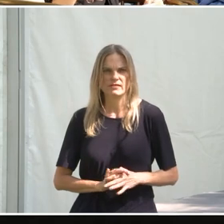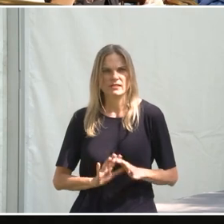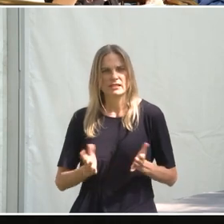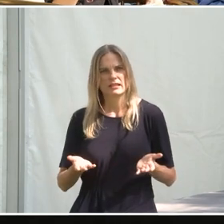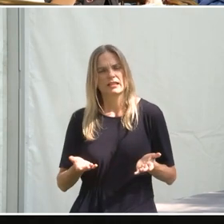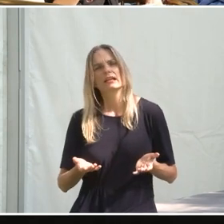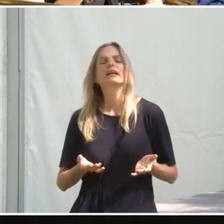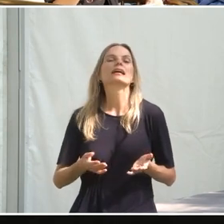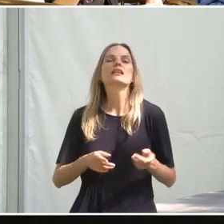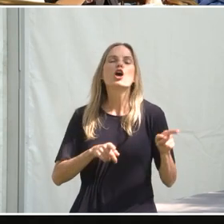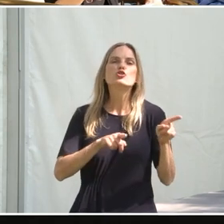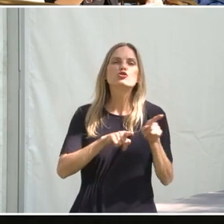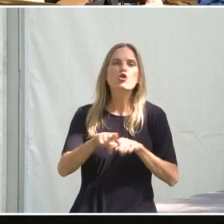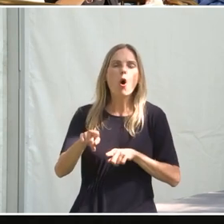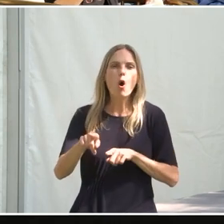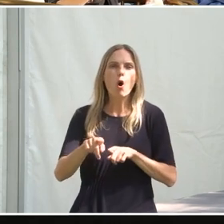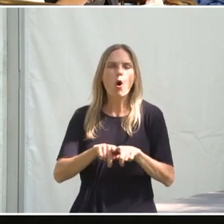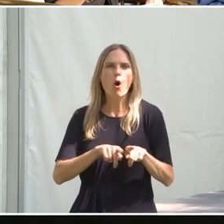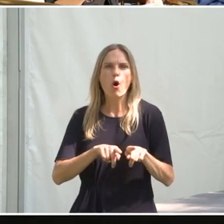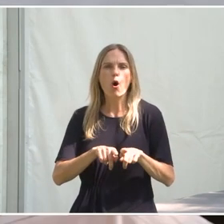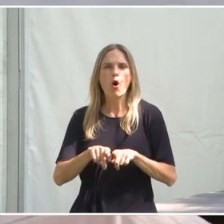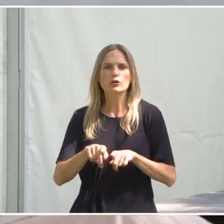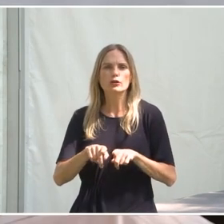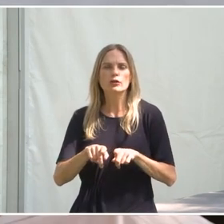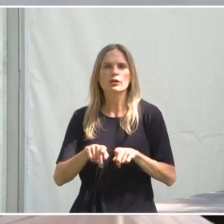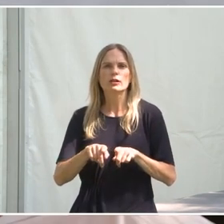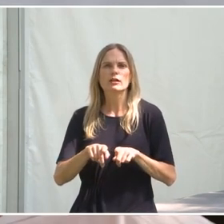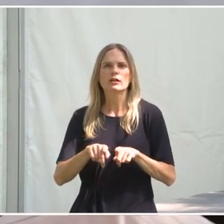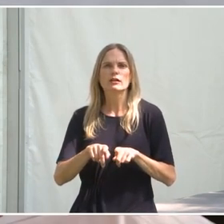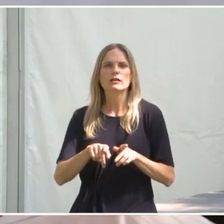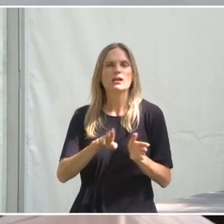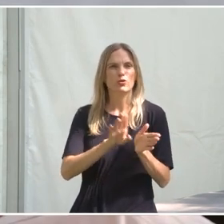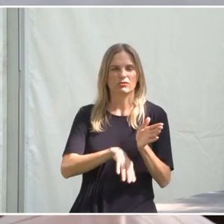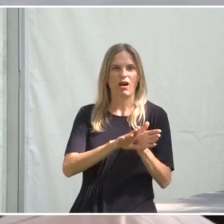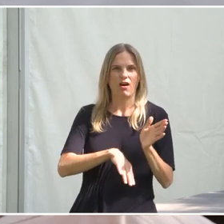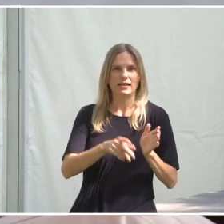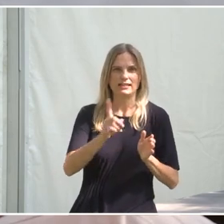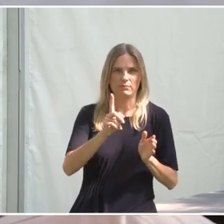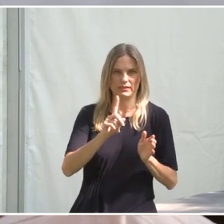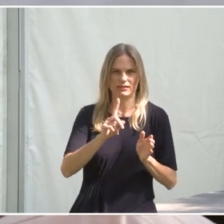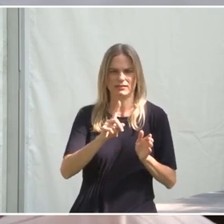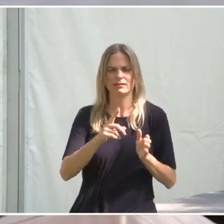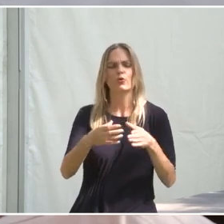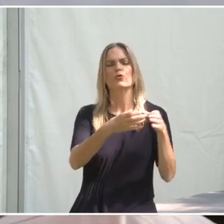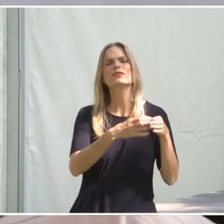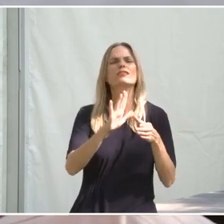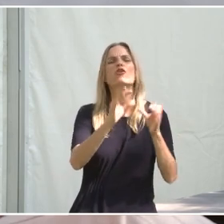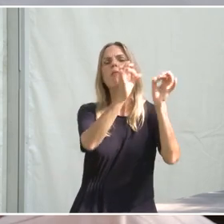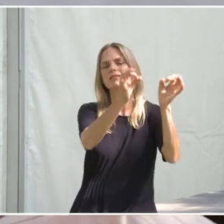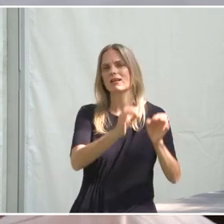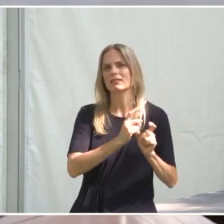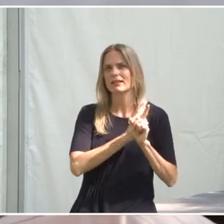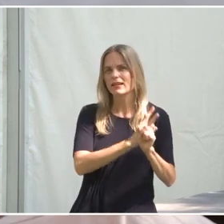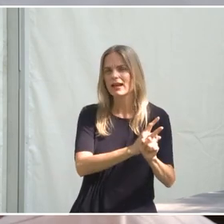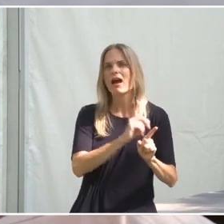normalized genders are, what we consider normal in genders is what we've as a society standardized, not what is actually